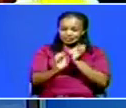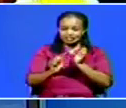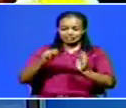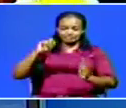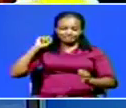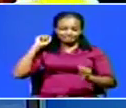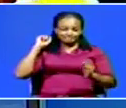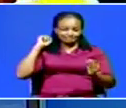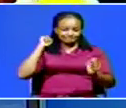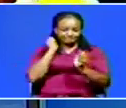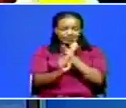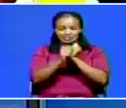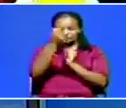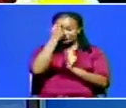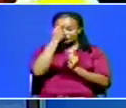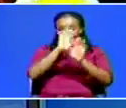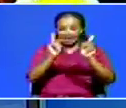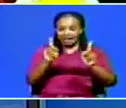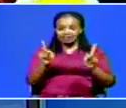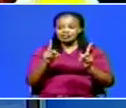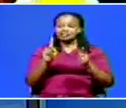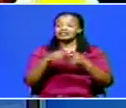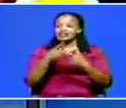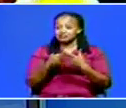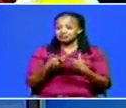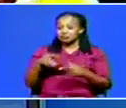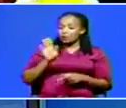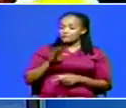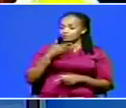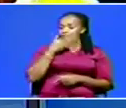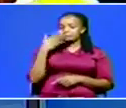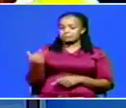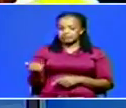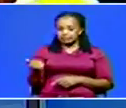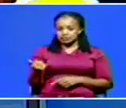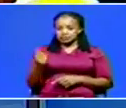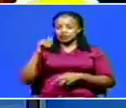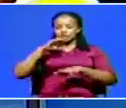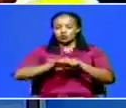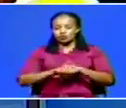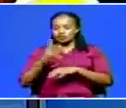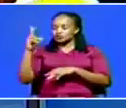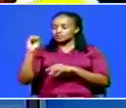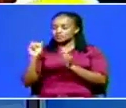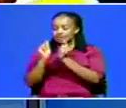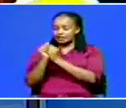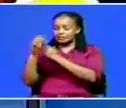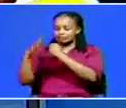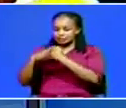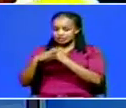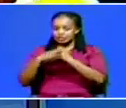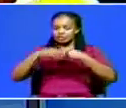Kichwa. Basi Nandi Kiplagat ametuzwa mwanamke bora mwaka 2019 kwenye mashindano ya uendeshaji pikipiki